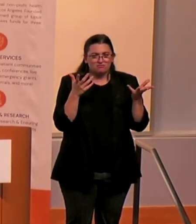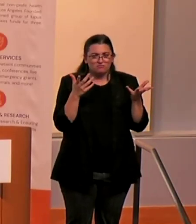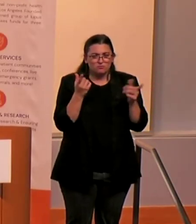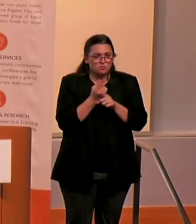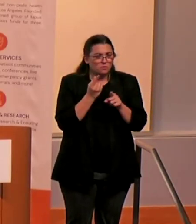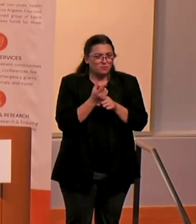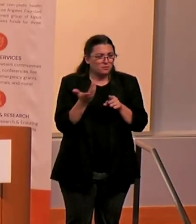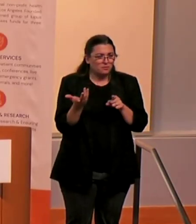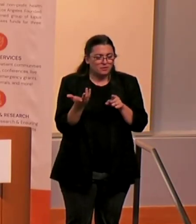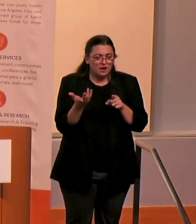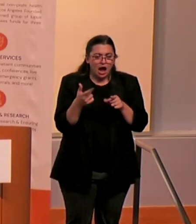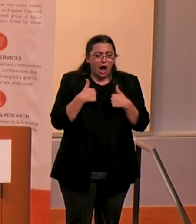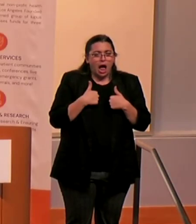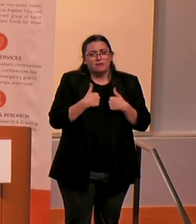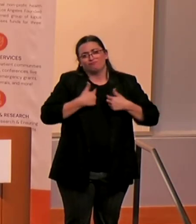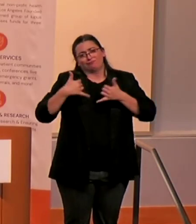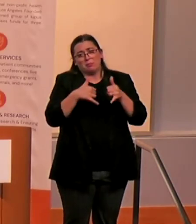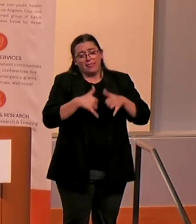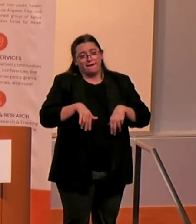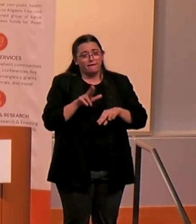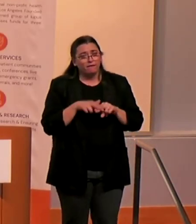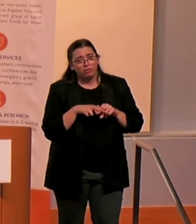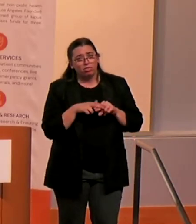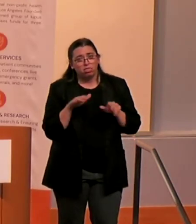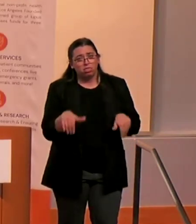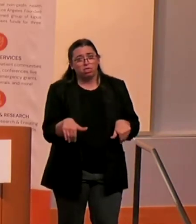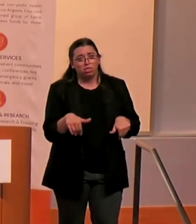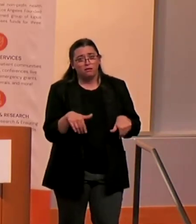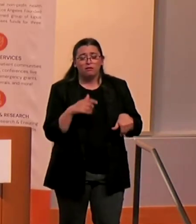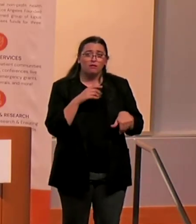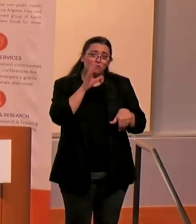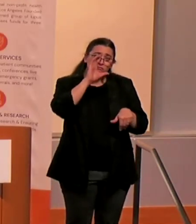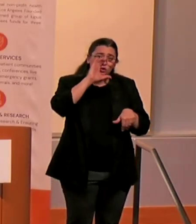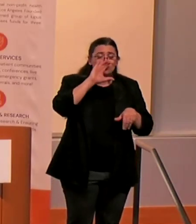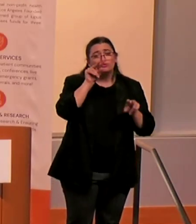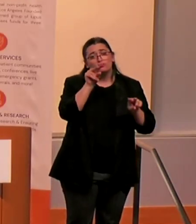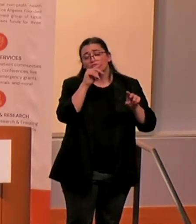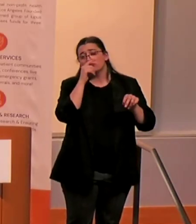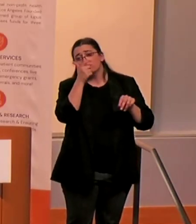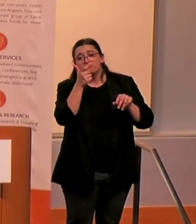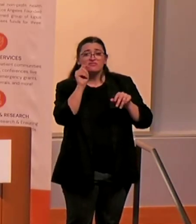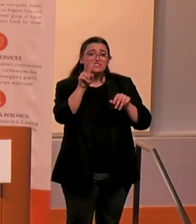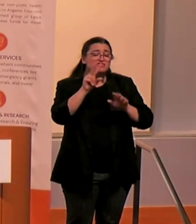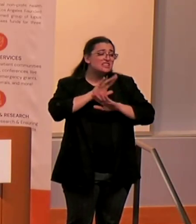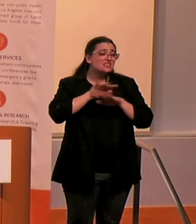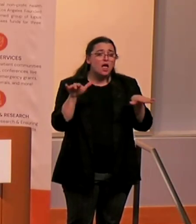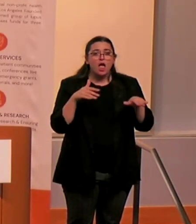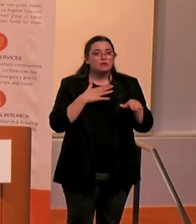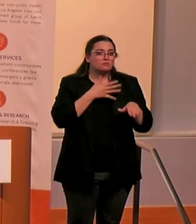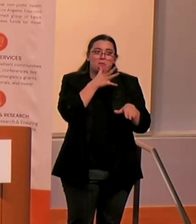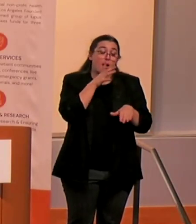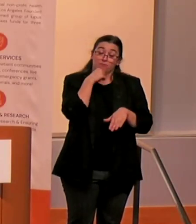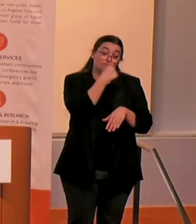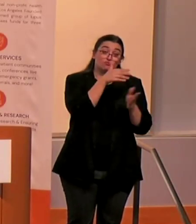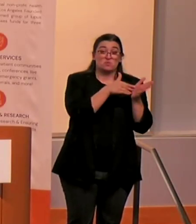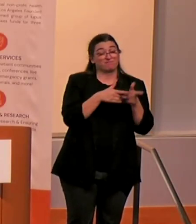stopped watching cartoons. And she's like, no, this is different. This is not pain like that. So we